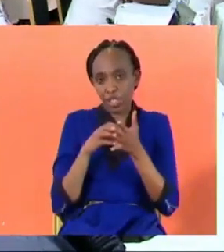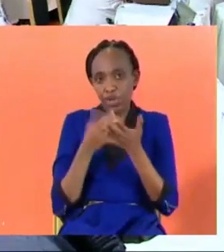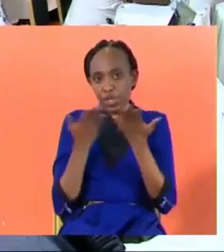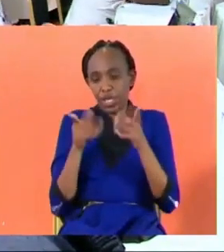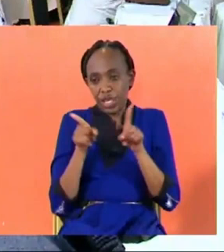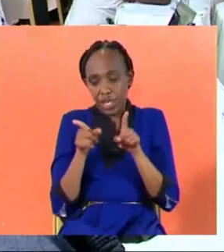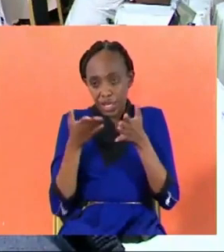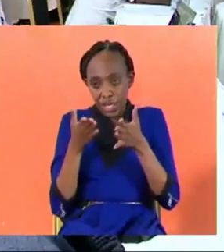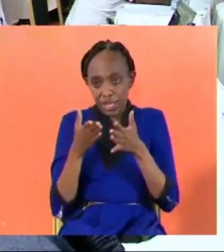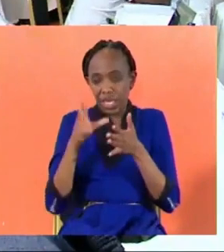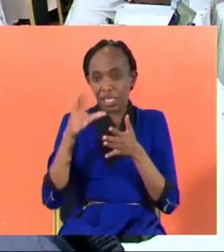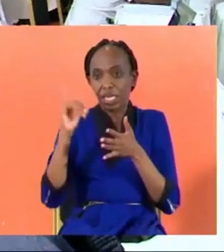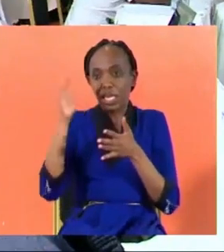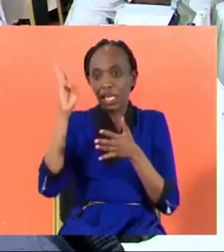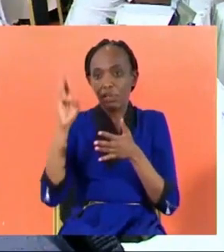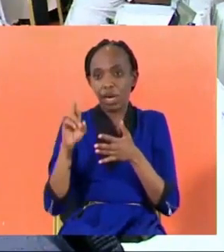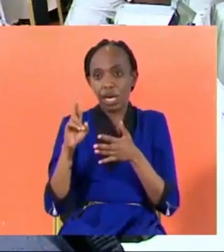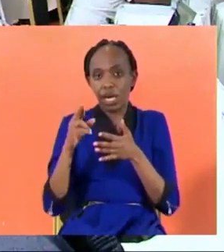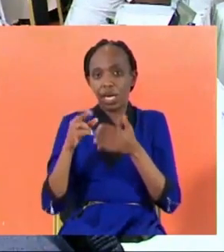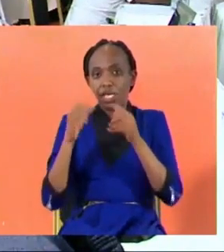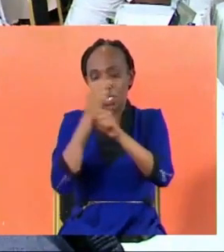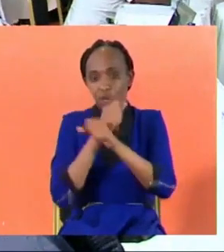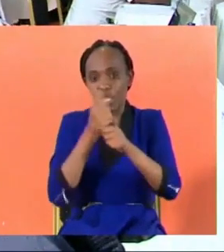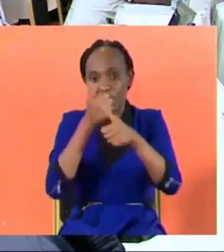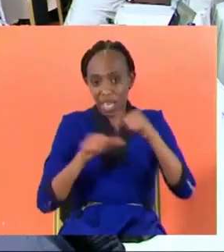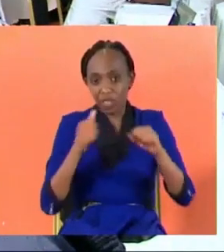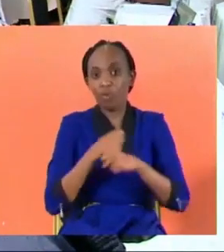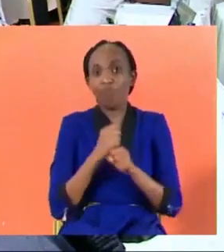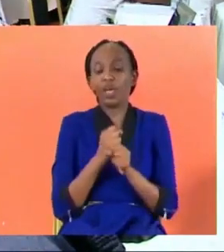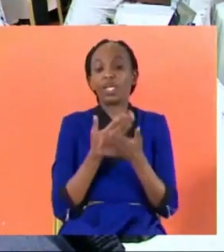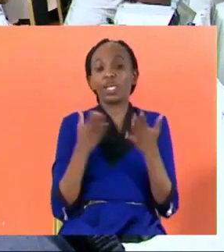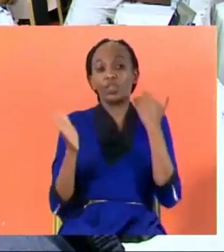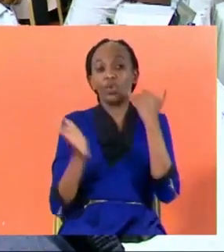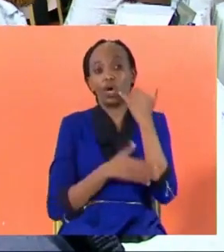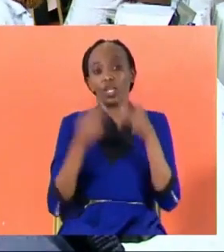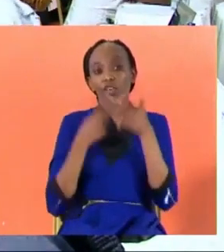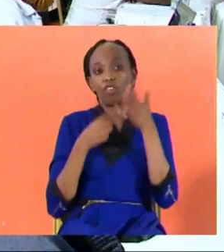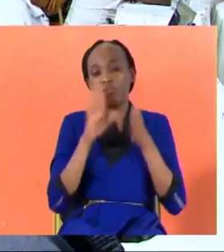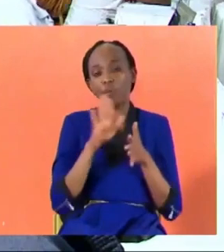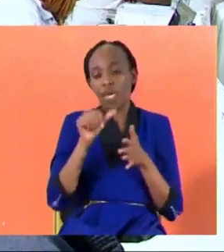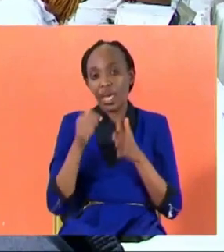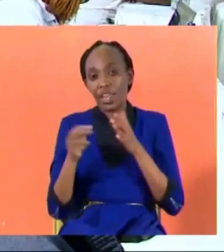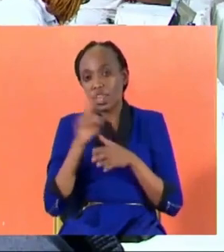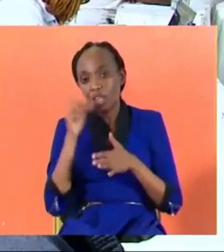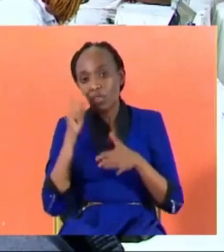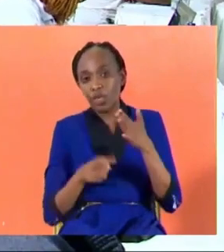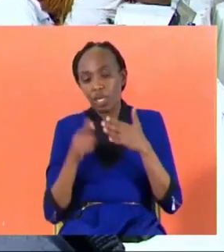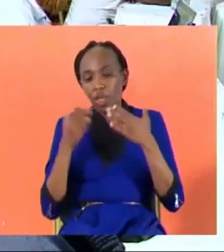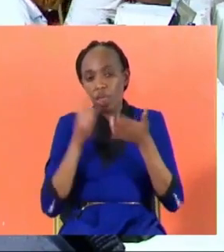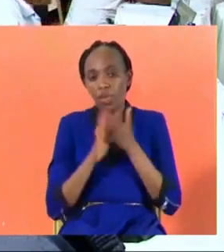this Cyber Security Act is only going to make things worse in their view. And then another threat is a lack of access